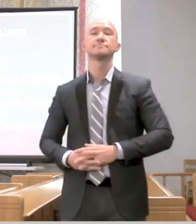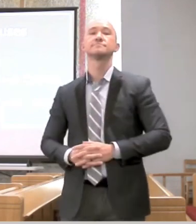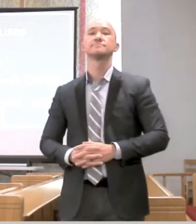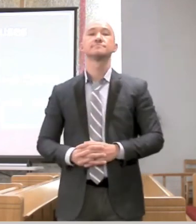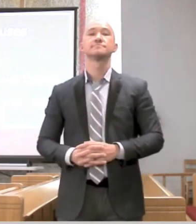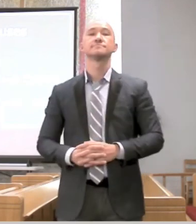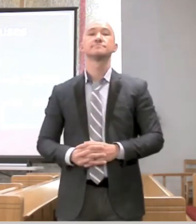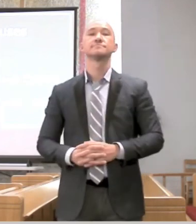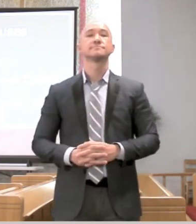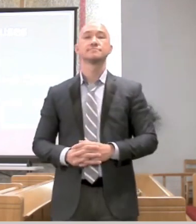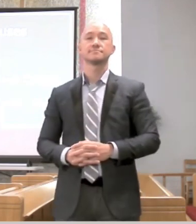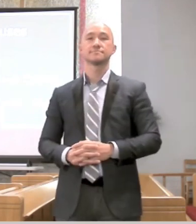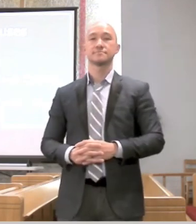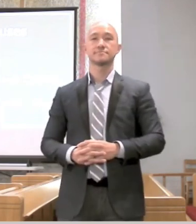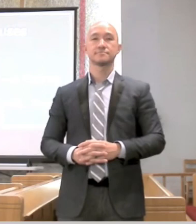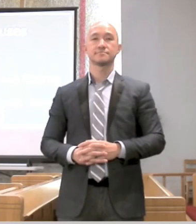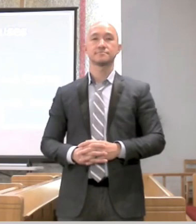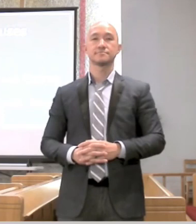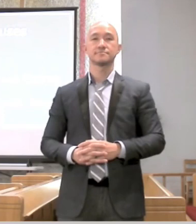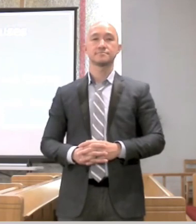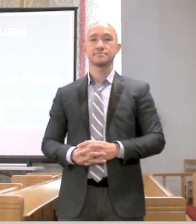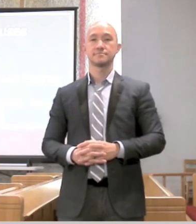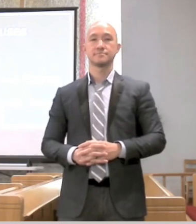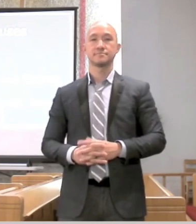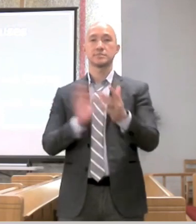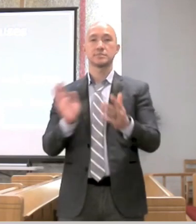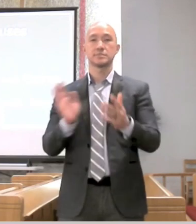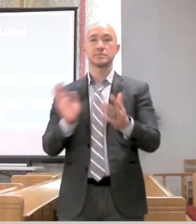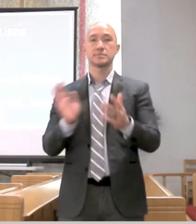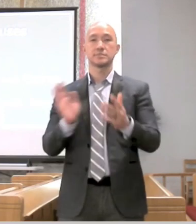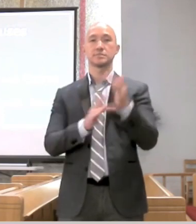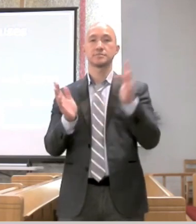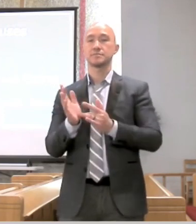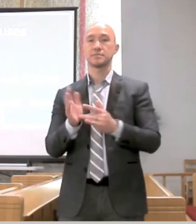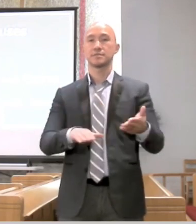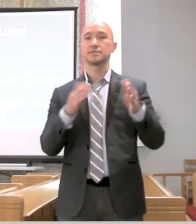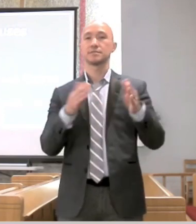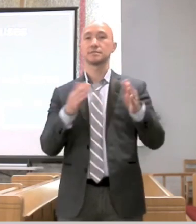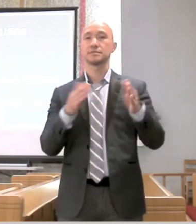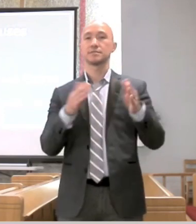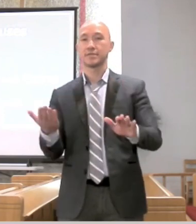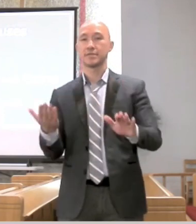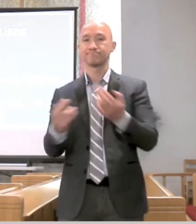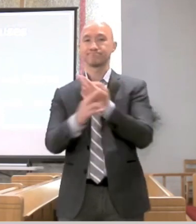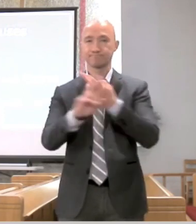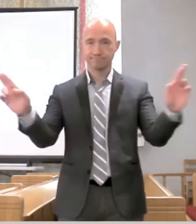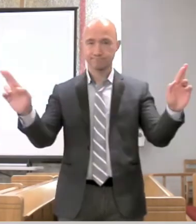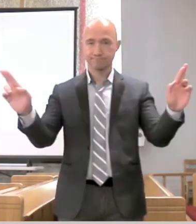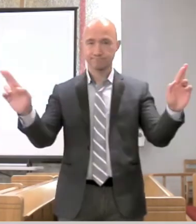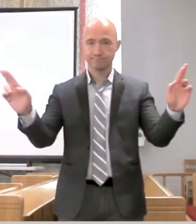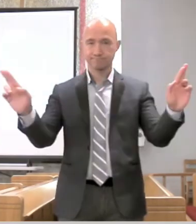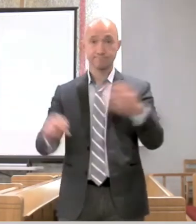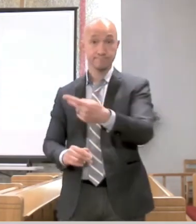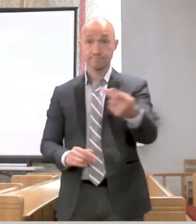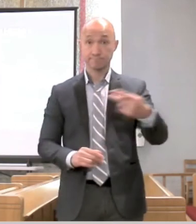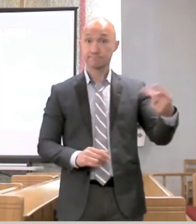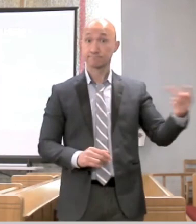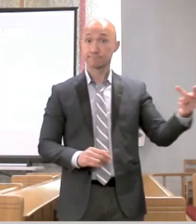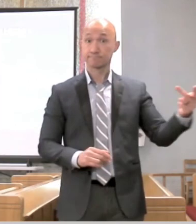God's watchful eye. Jesus died to redeem you. Make your